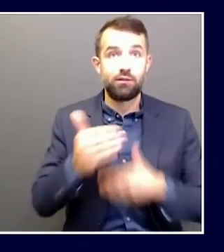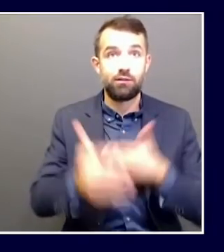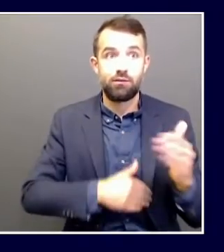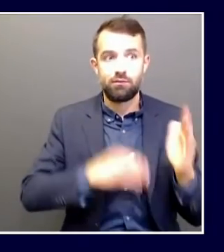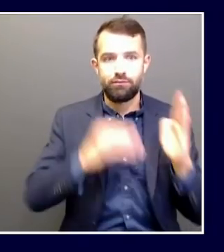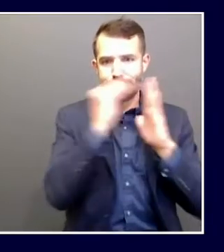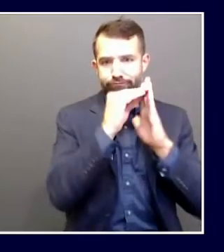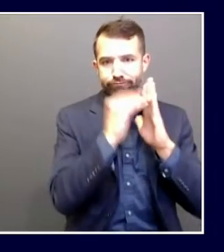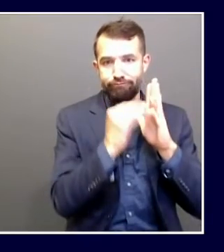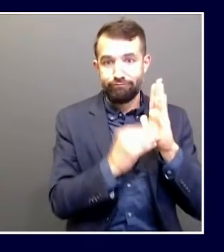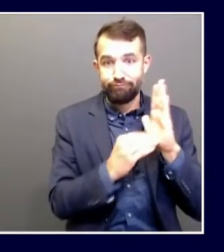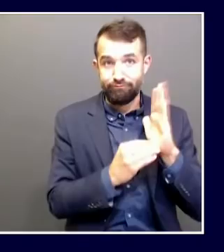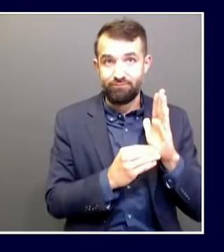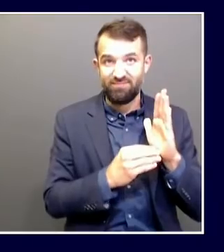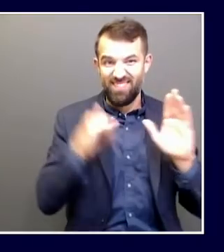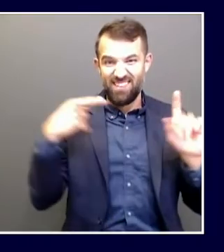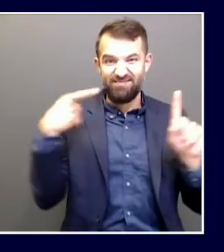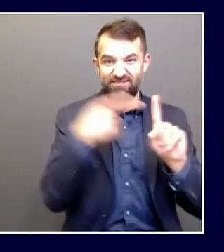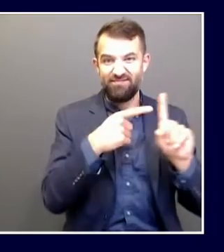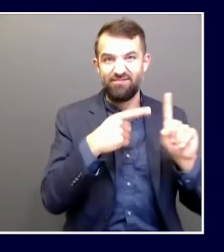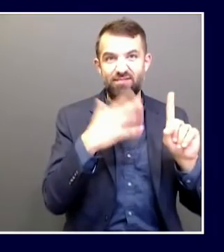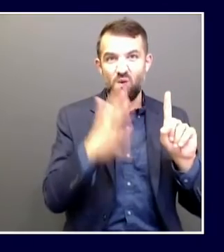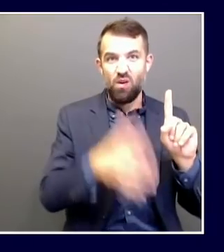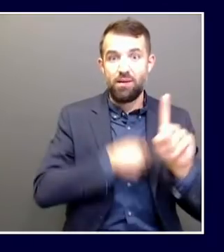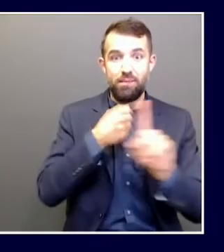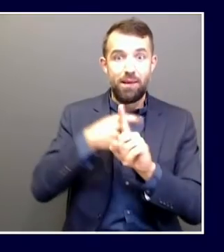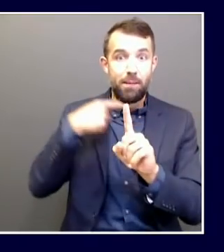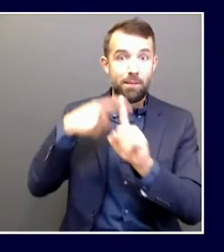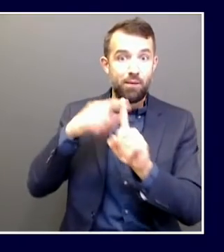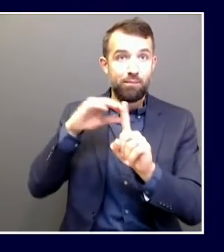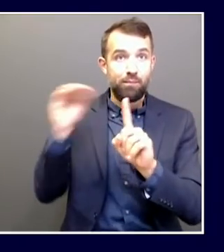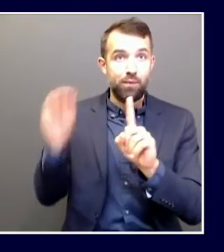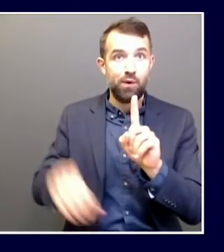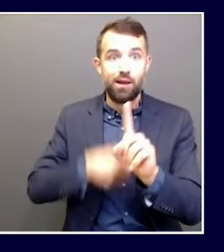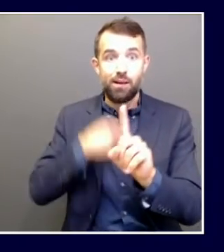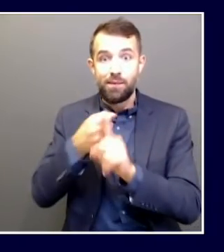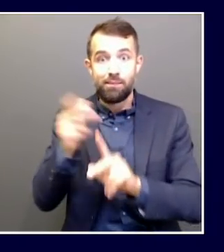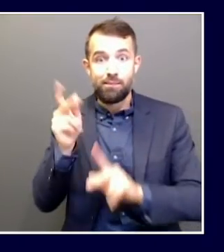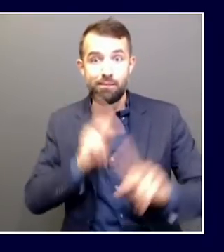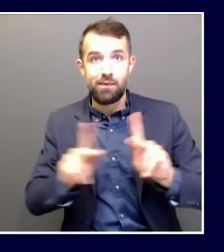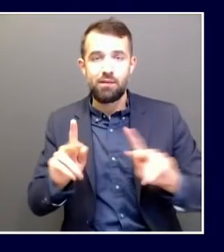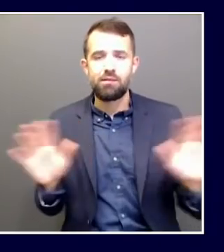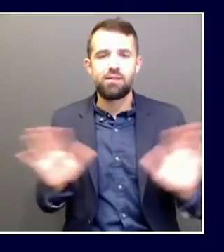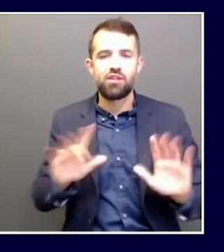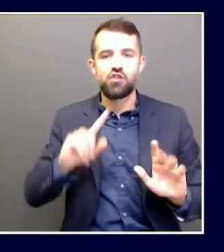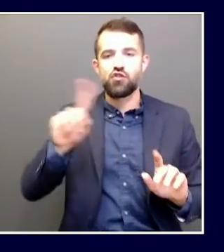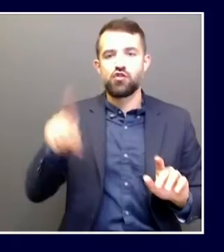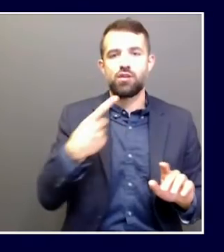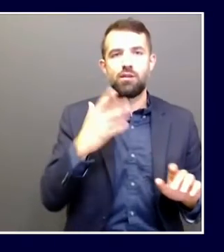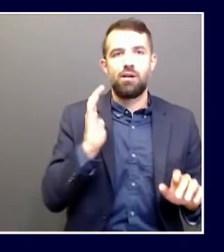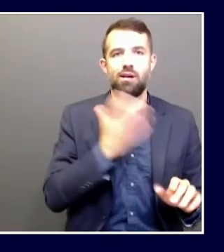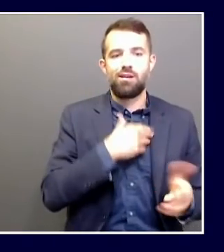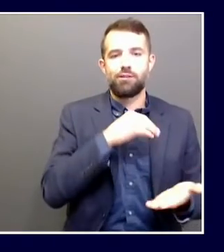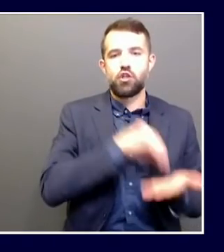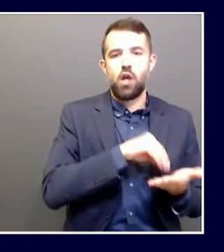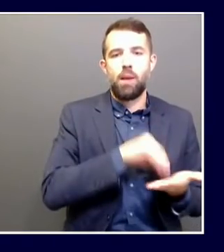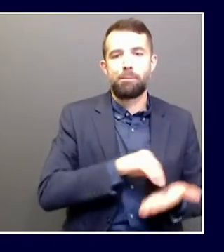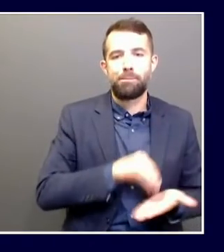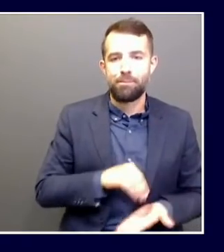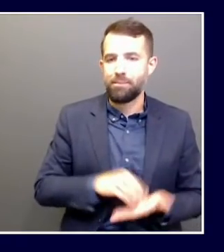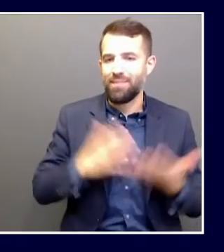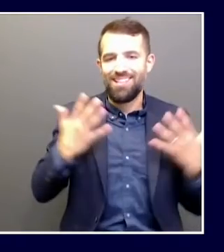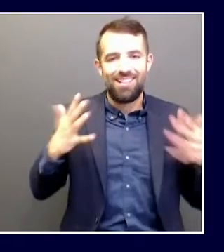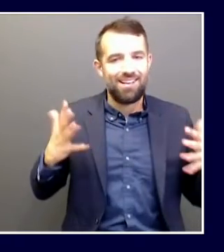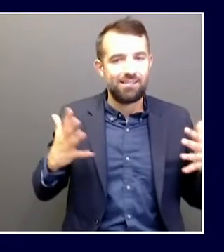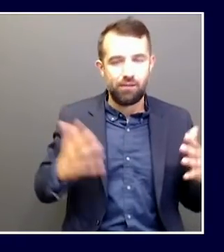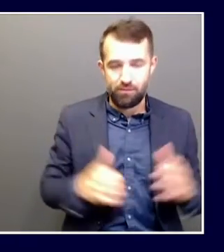rates, anything like that. Okay, great. And I'm glad you mentioned that latter part, because you talked earlier about how case